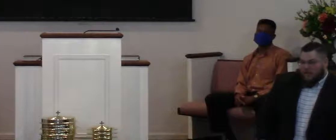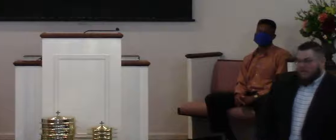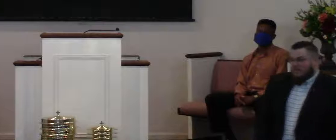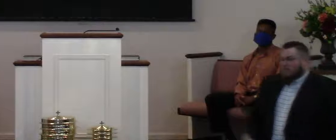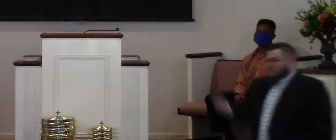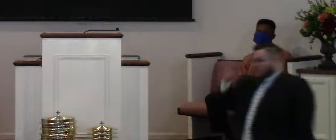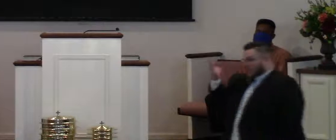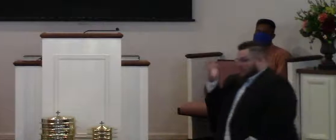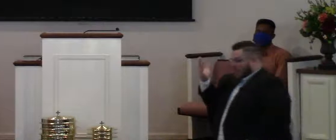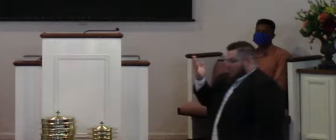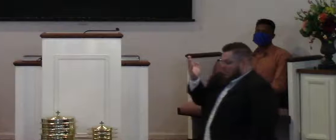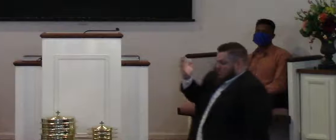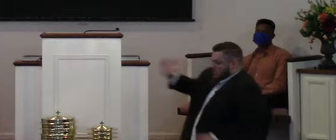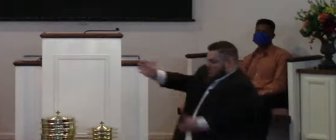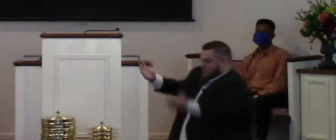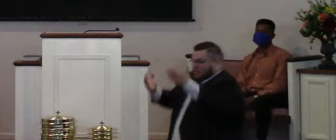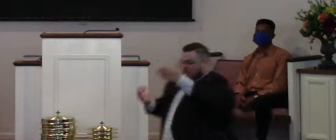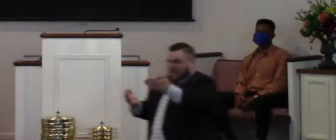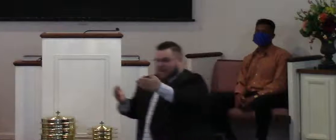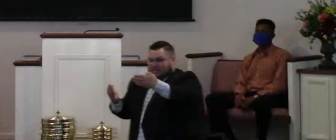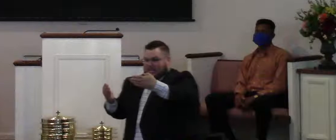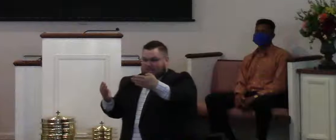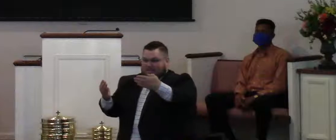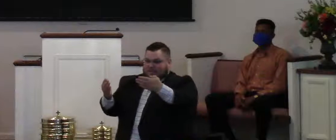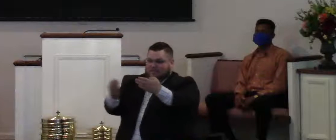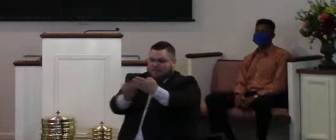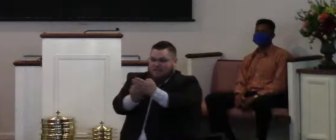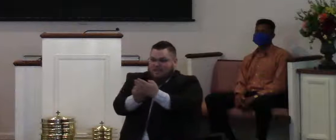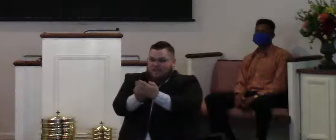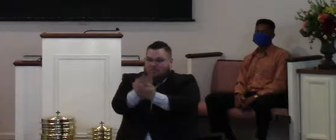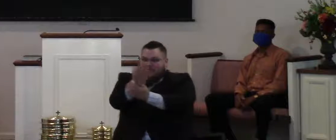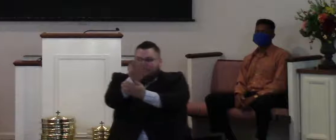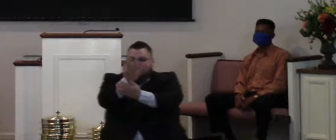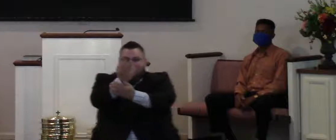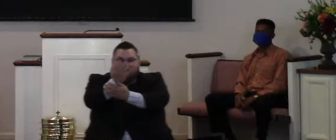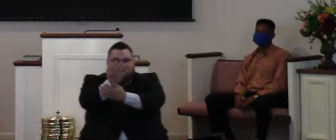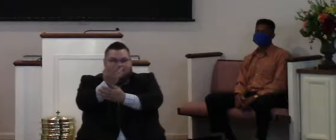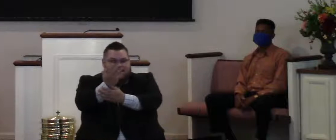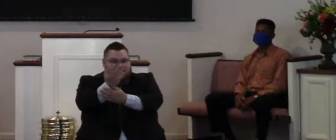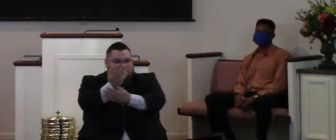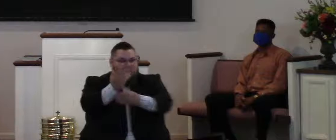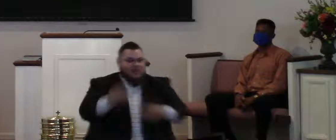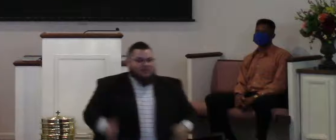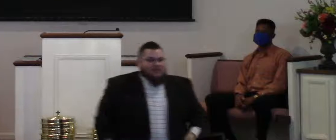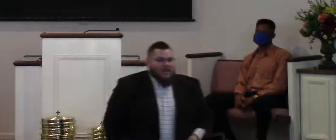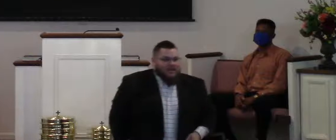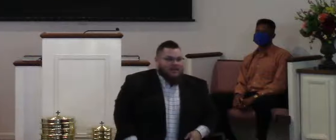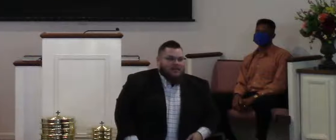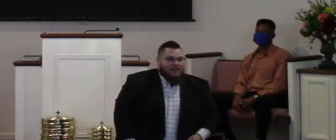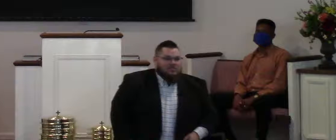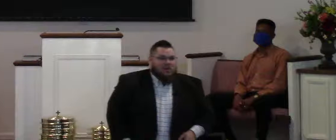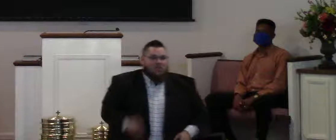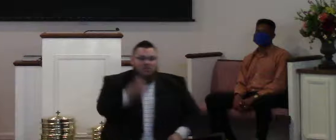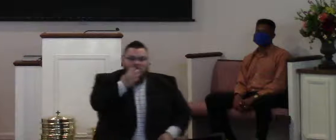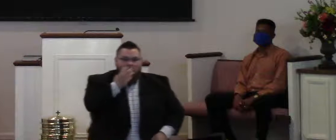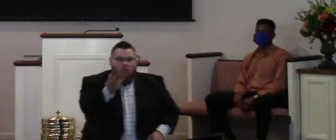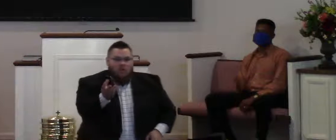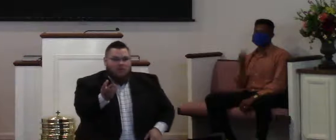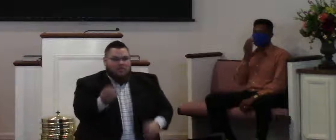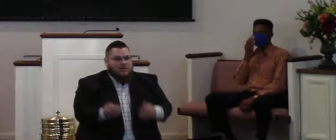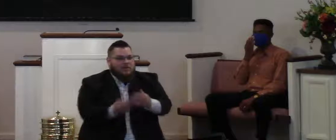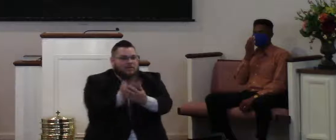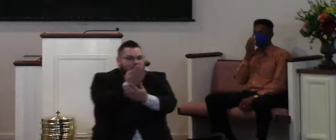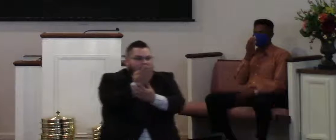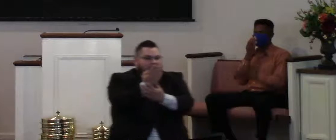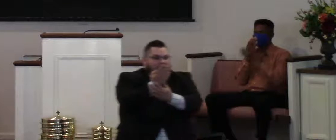Flowers, right? So take your flower, take your hand like this, and you're going to raise your flower up. That's springs, okay? So,